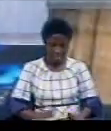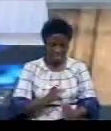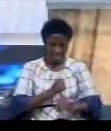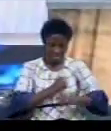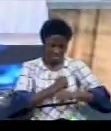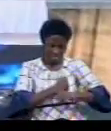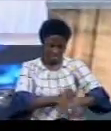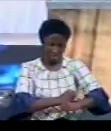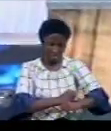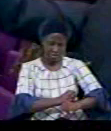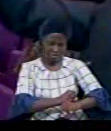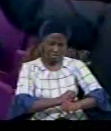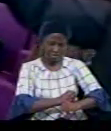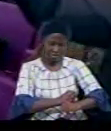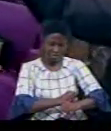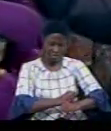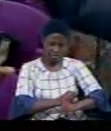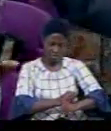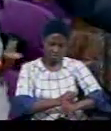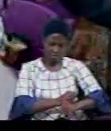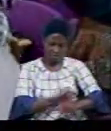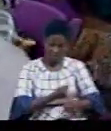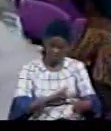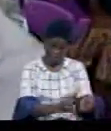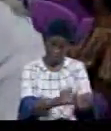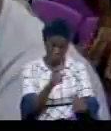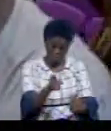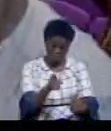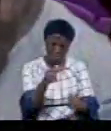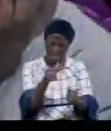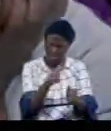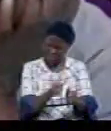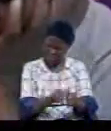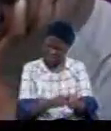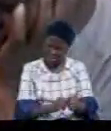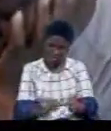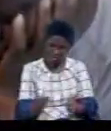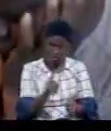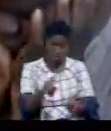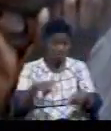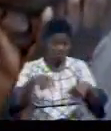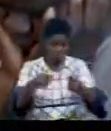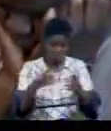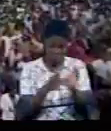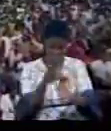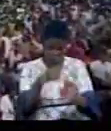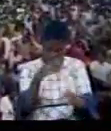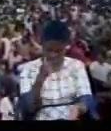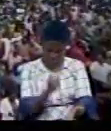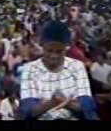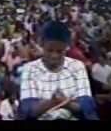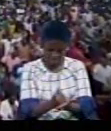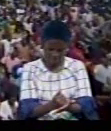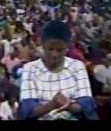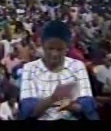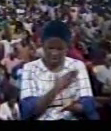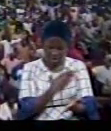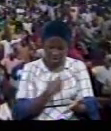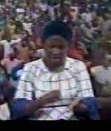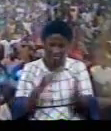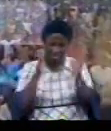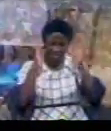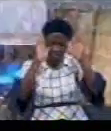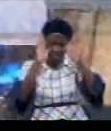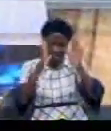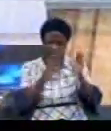security, follow you everywhere you go. And the signs and the